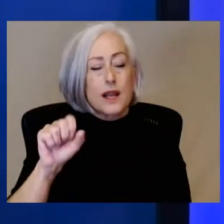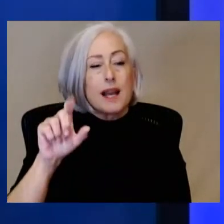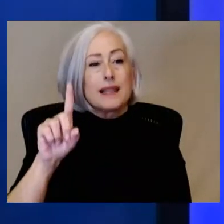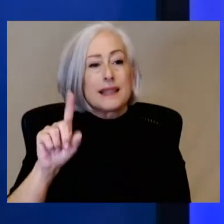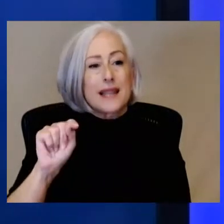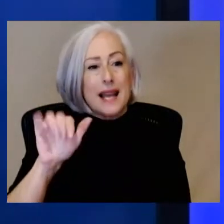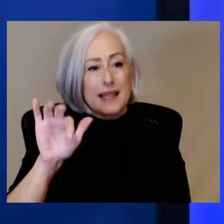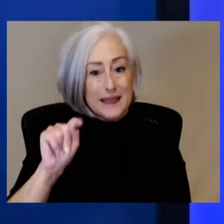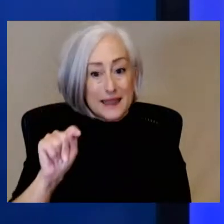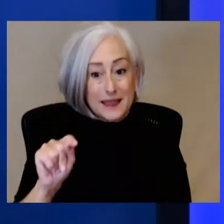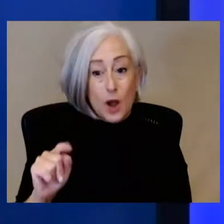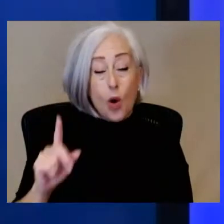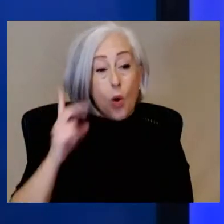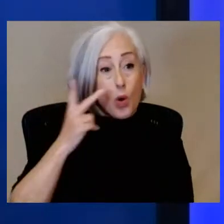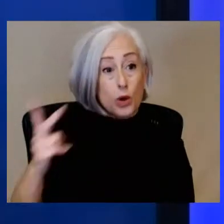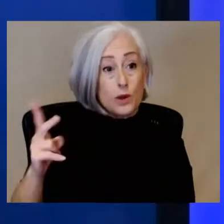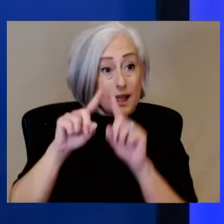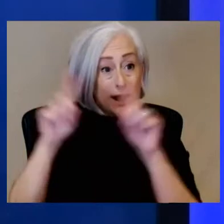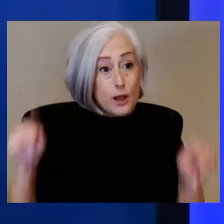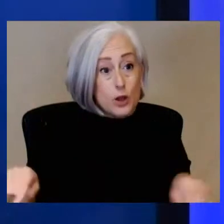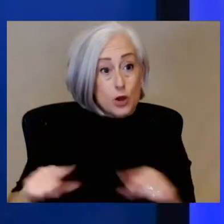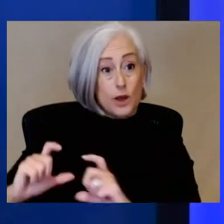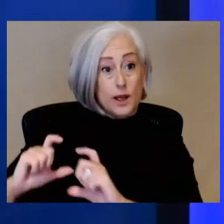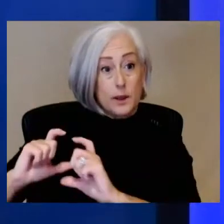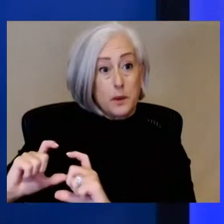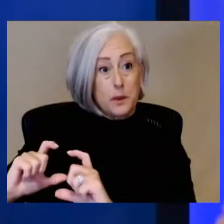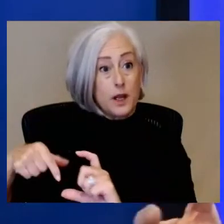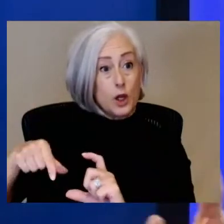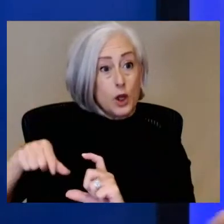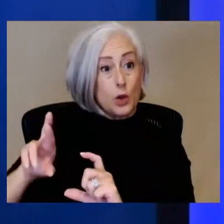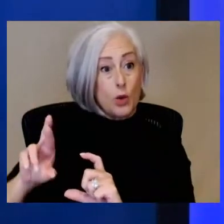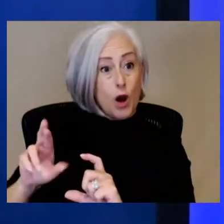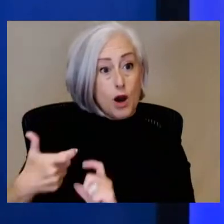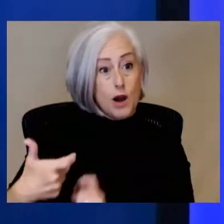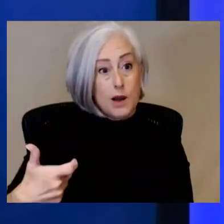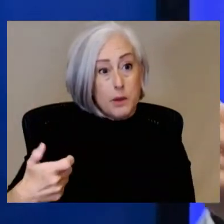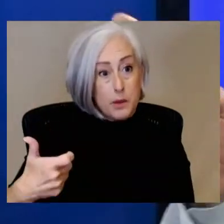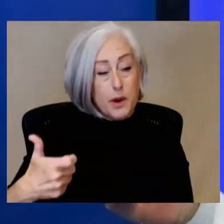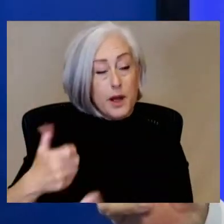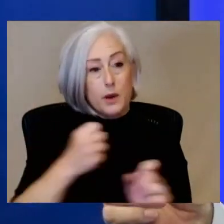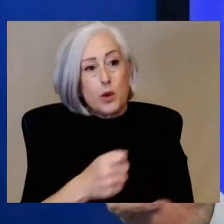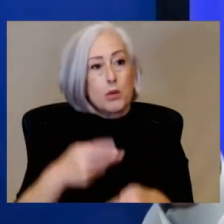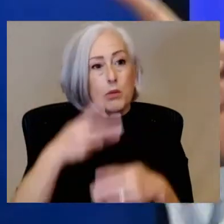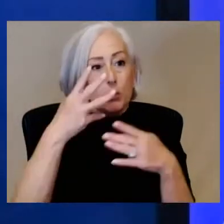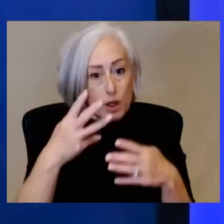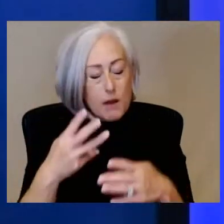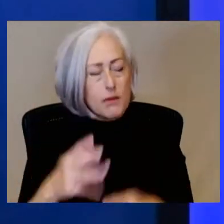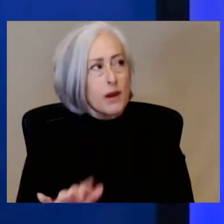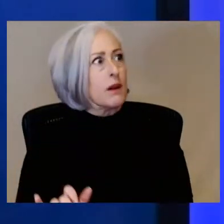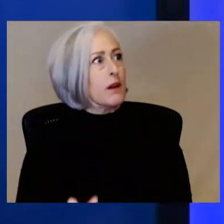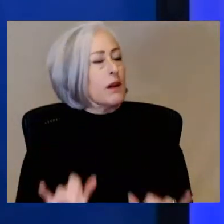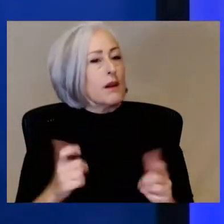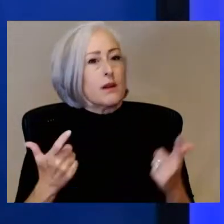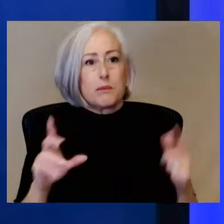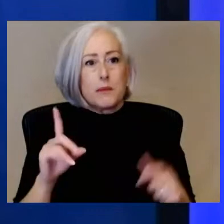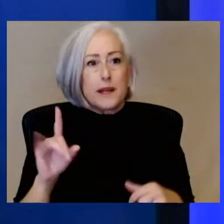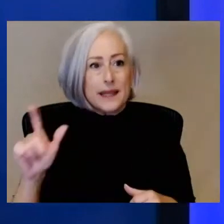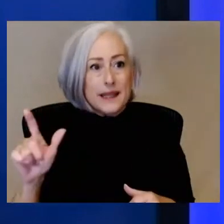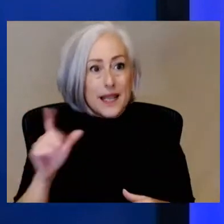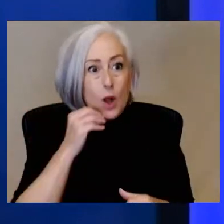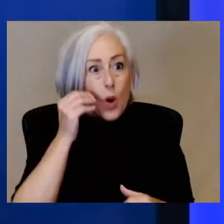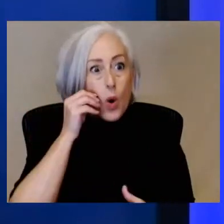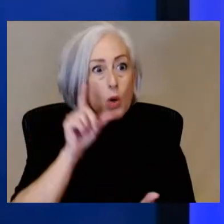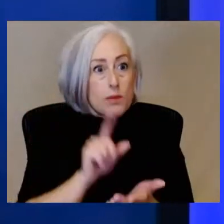bottom of this screen to get to the website. That's kind of a big deal. You can actually do this home test. We're going to talk more about it. Print the